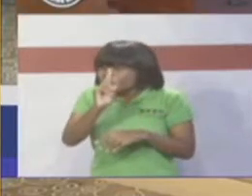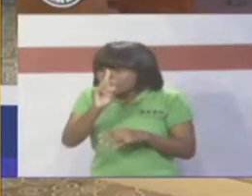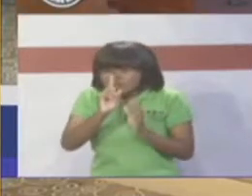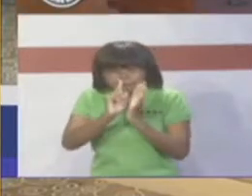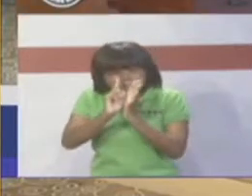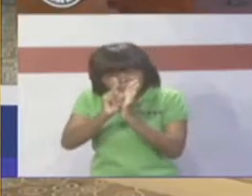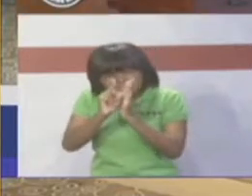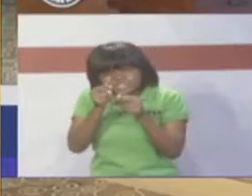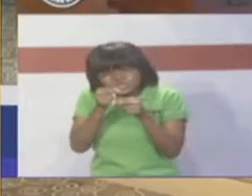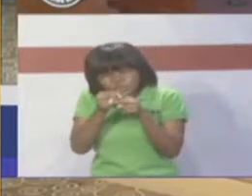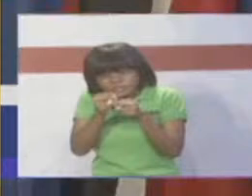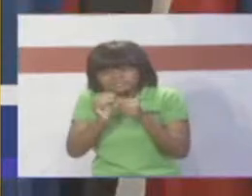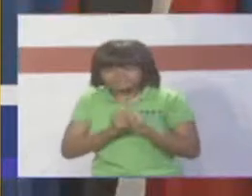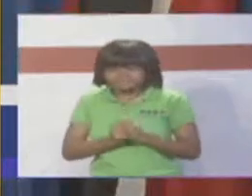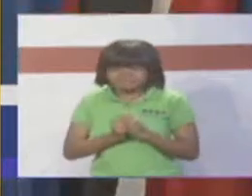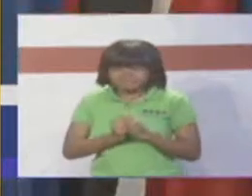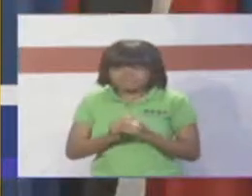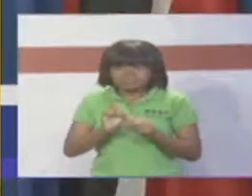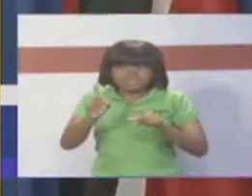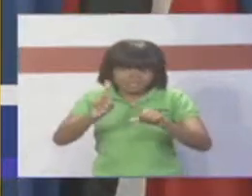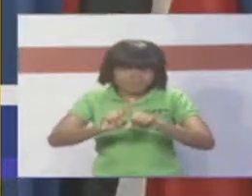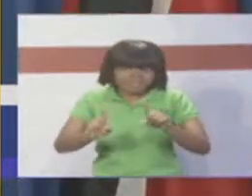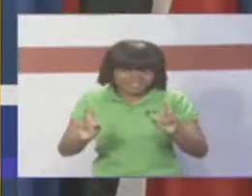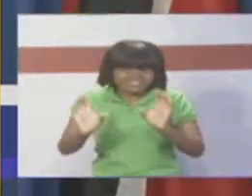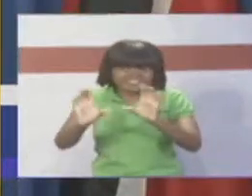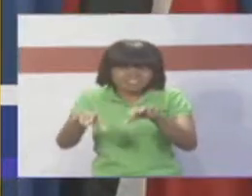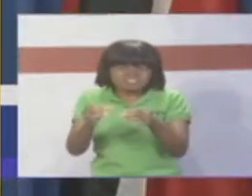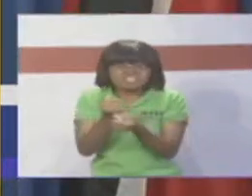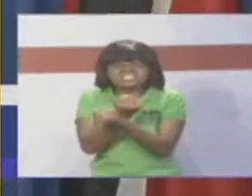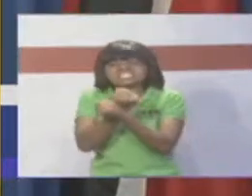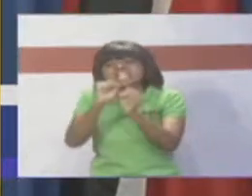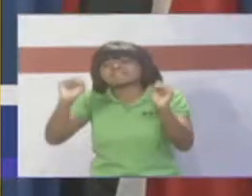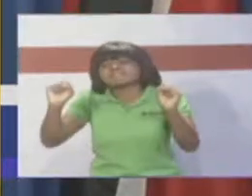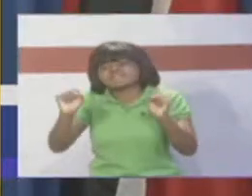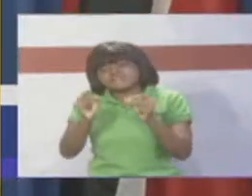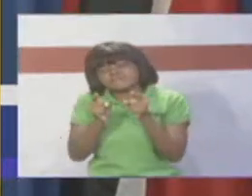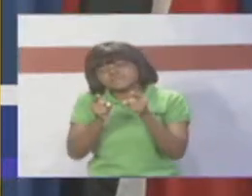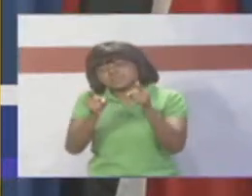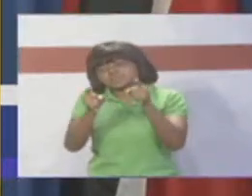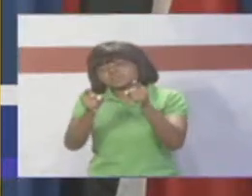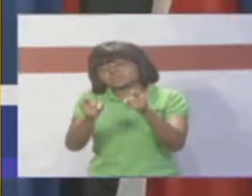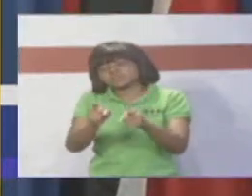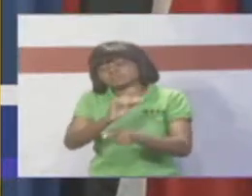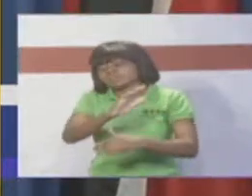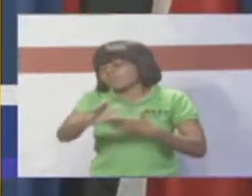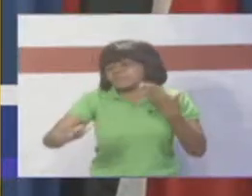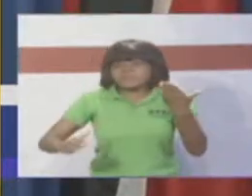that could save a lifetime of trouble and could save a nation